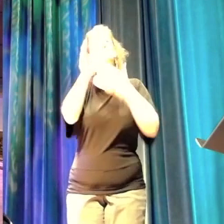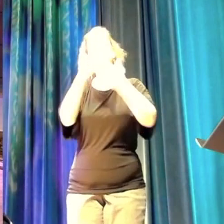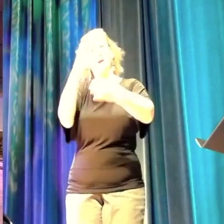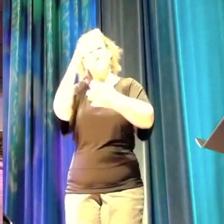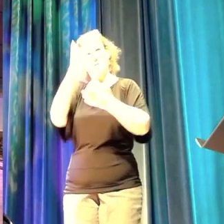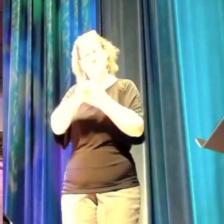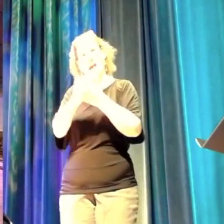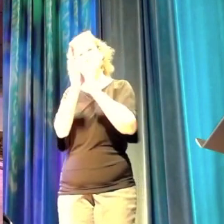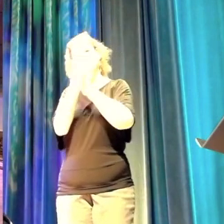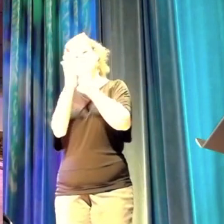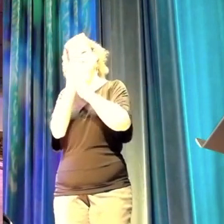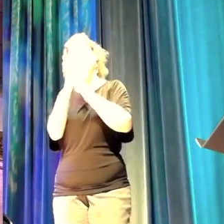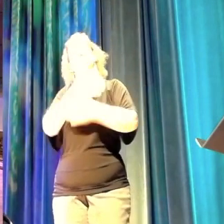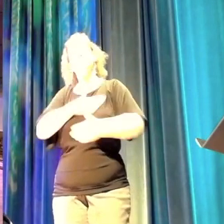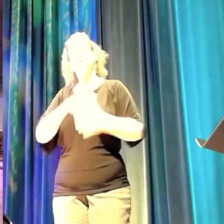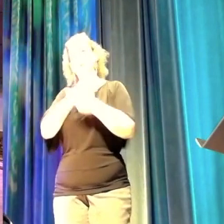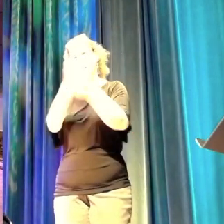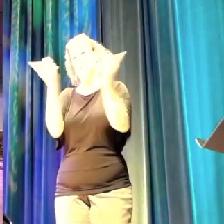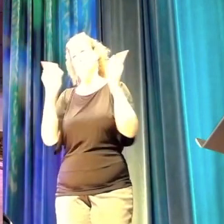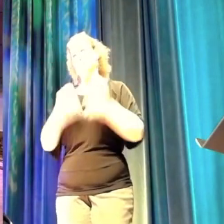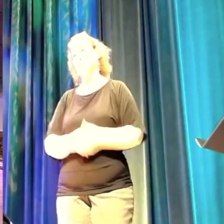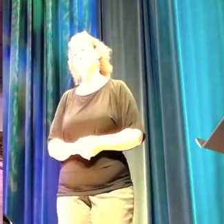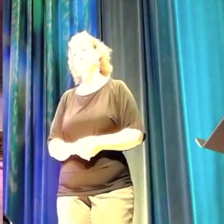that. Appreciate you.